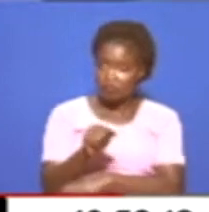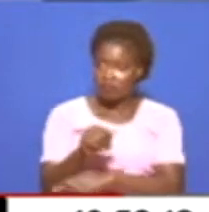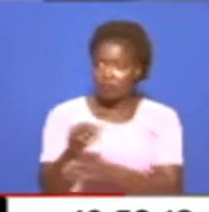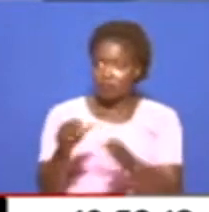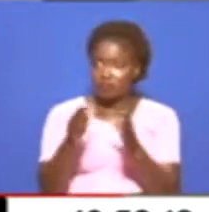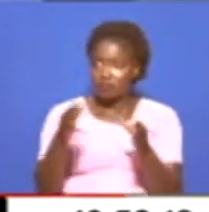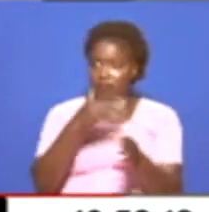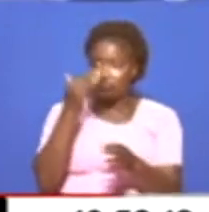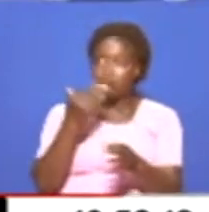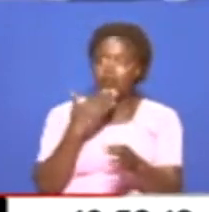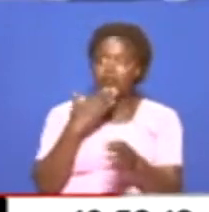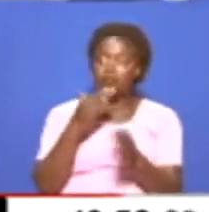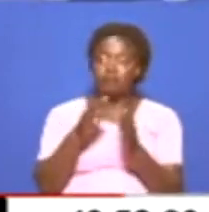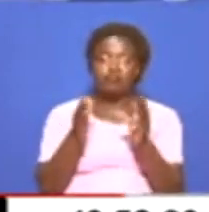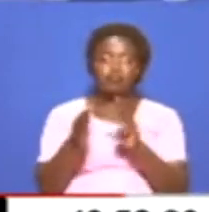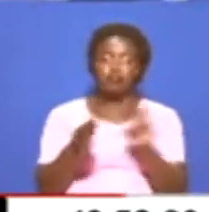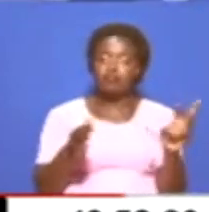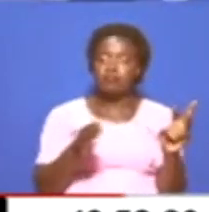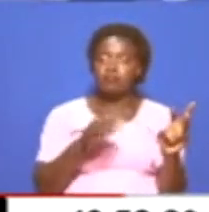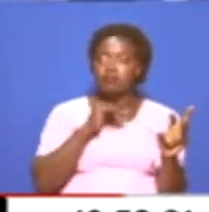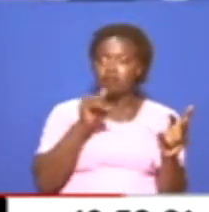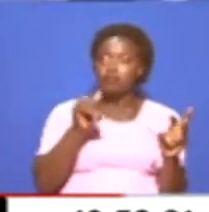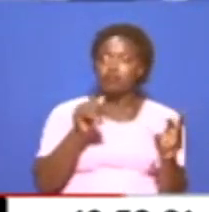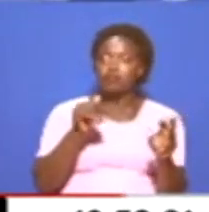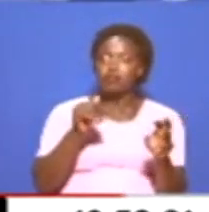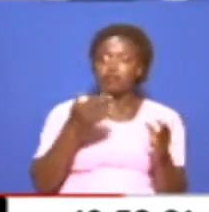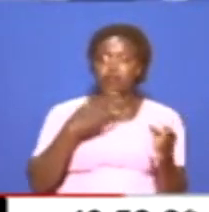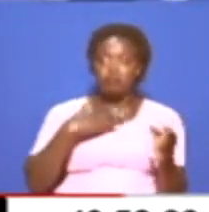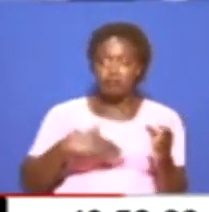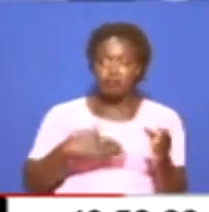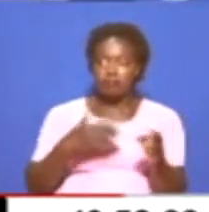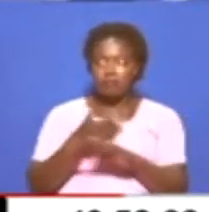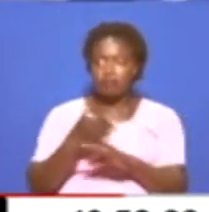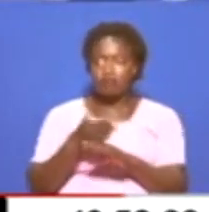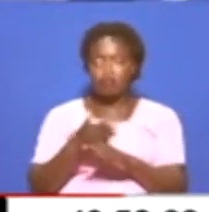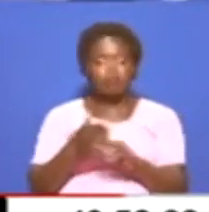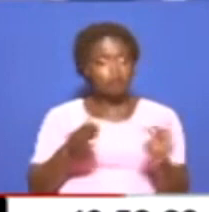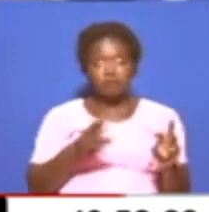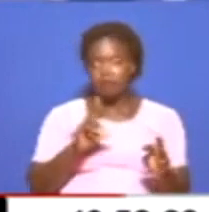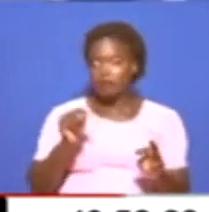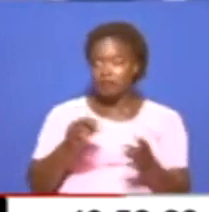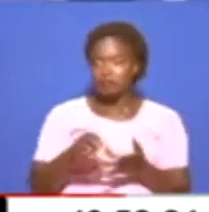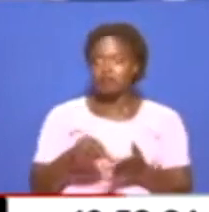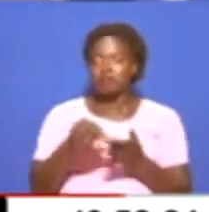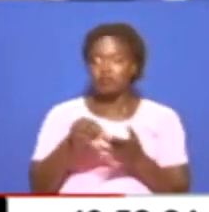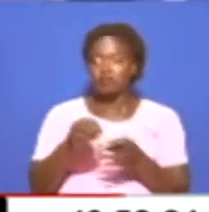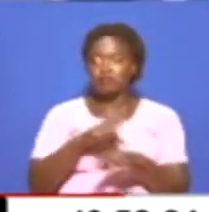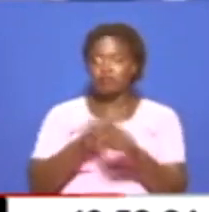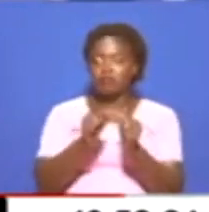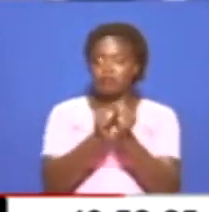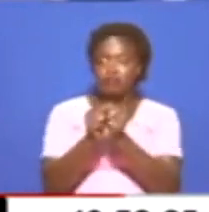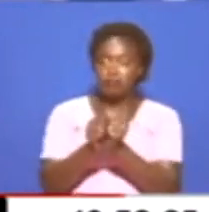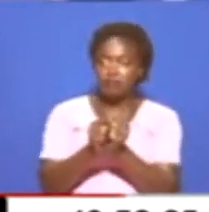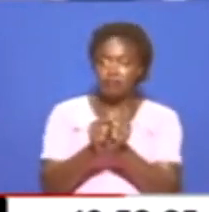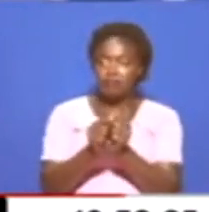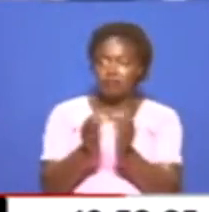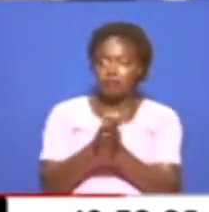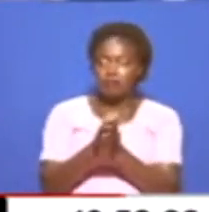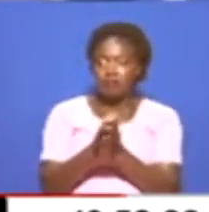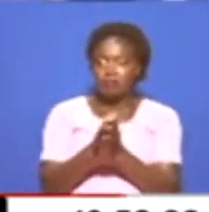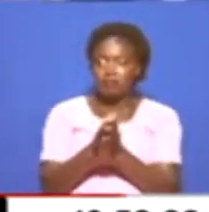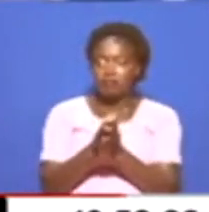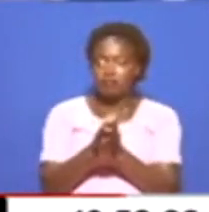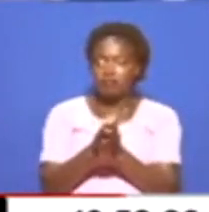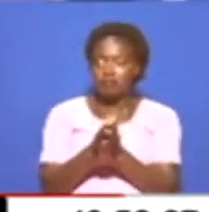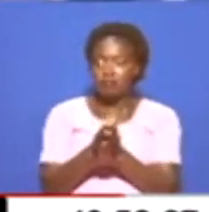Mudavadi is big in Western. Mm-hmm. Nobody can cheat you that Mudavadi is not big in Western. Mm-hmm. Especially when they are together with these